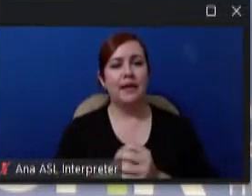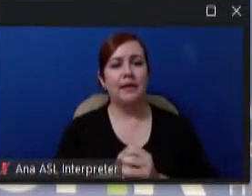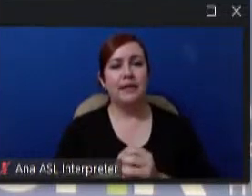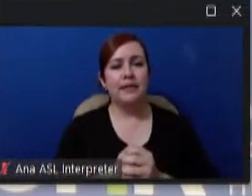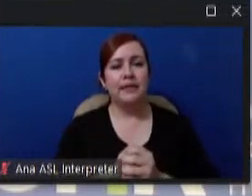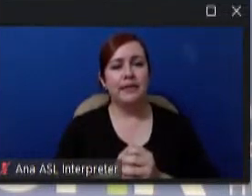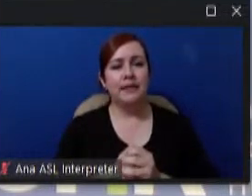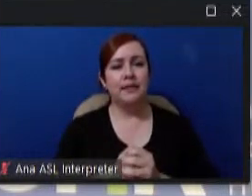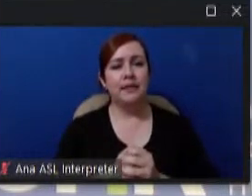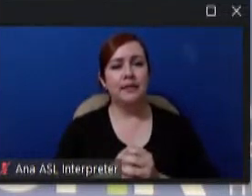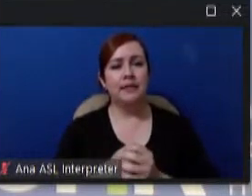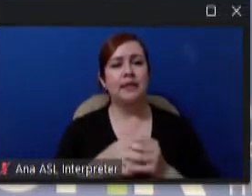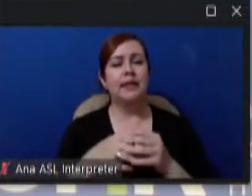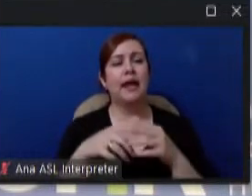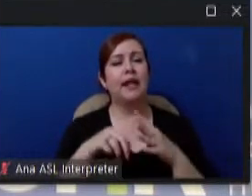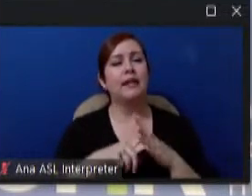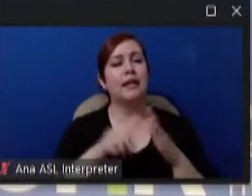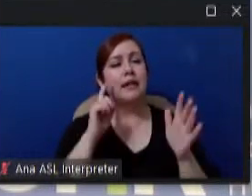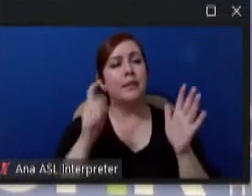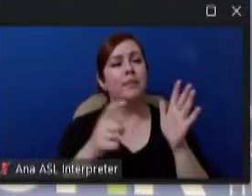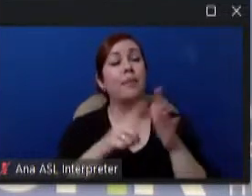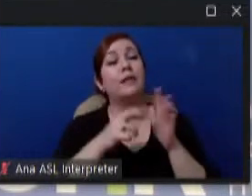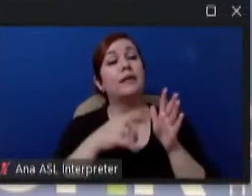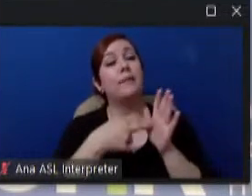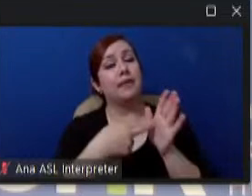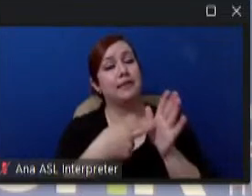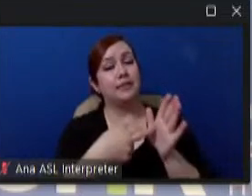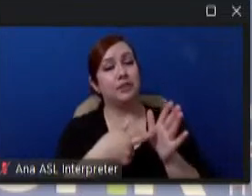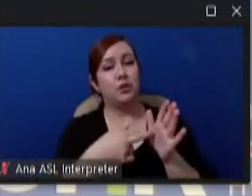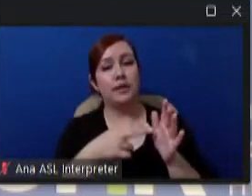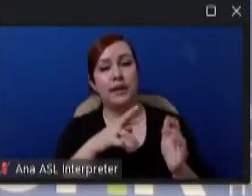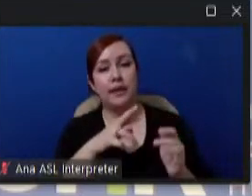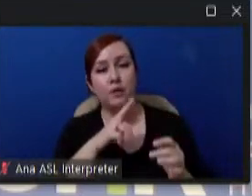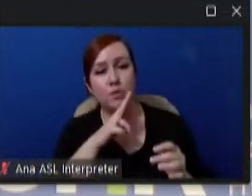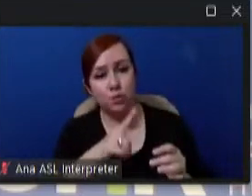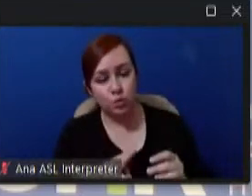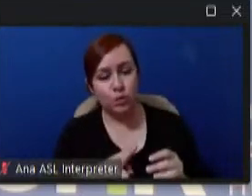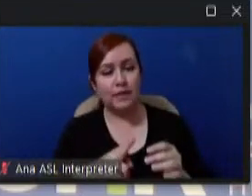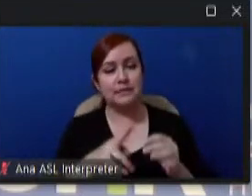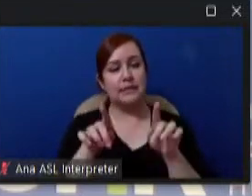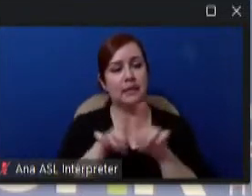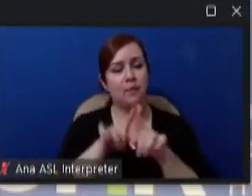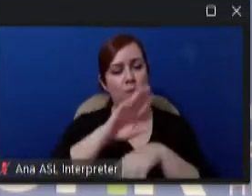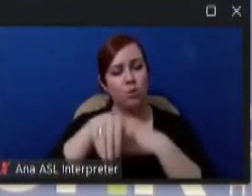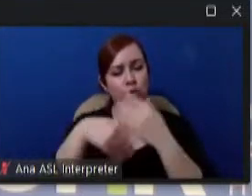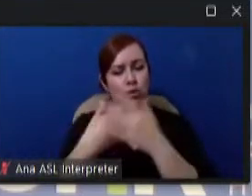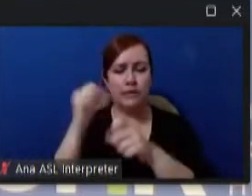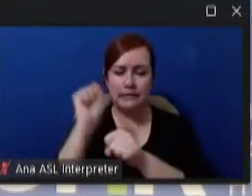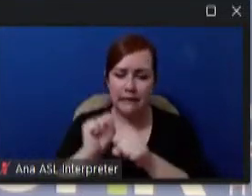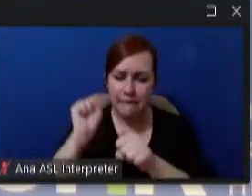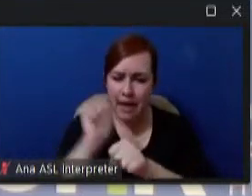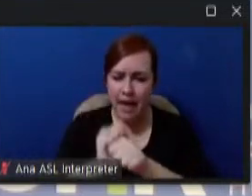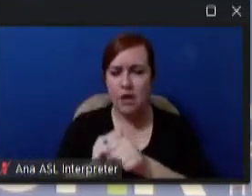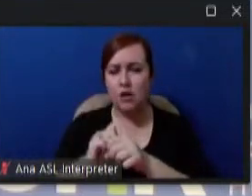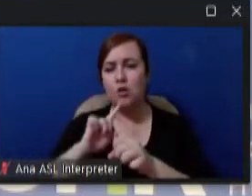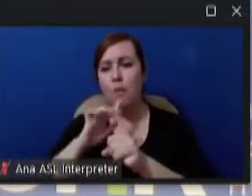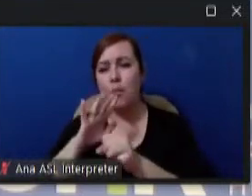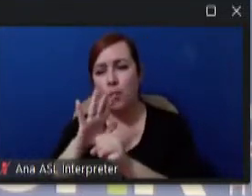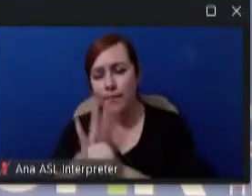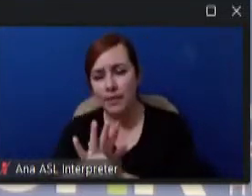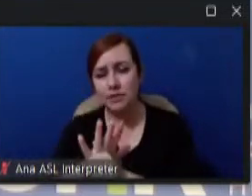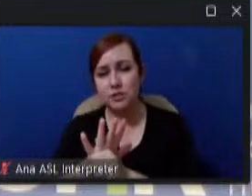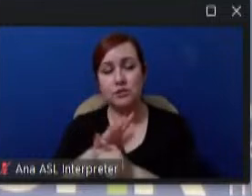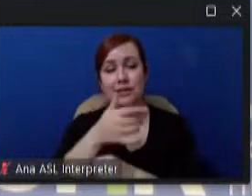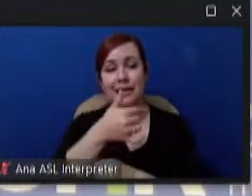And the illustrious representatives of the state of Honduras, I would also like to extend my